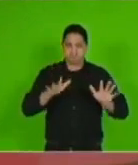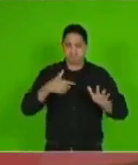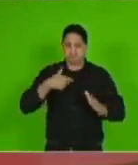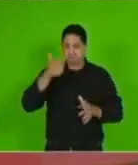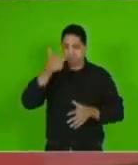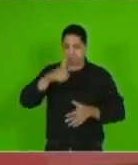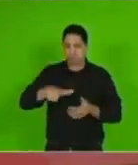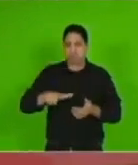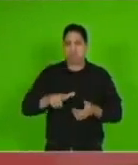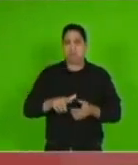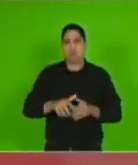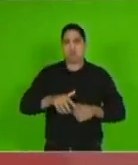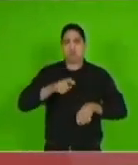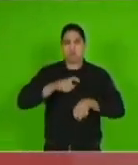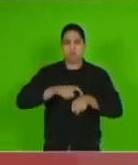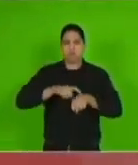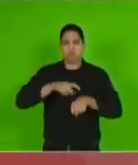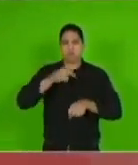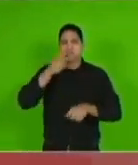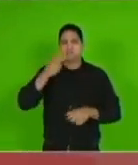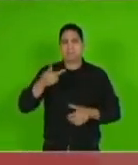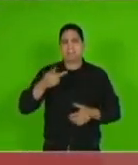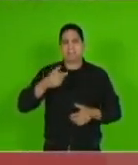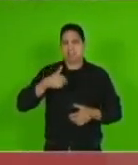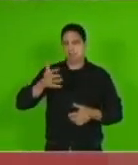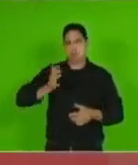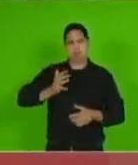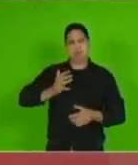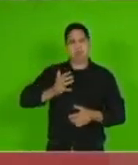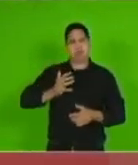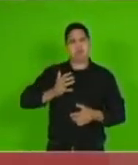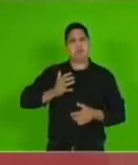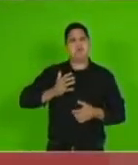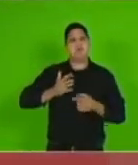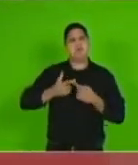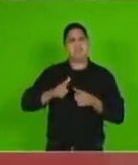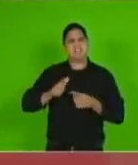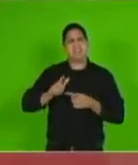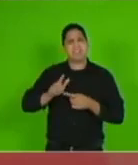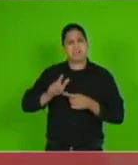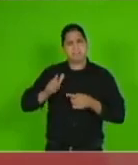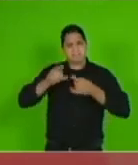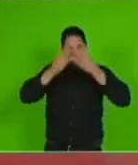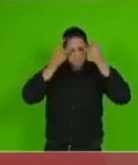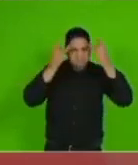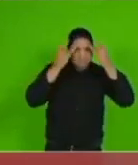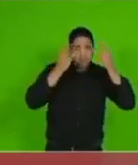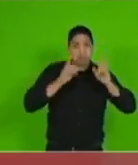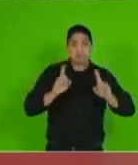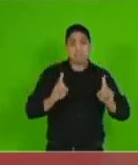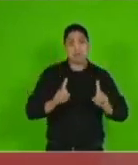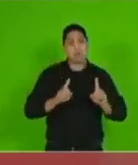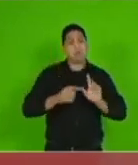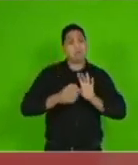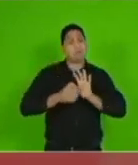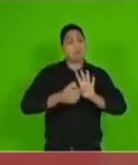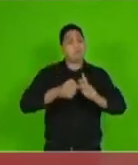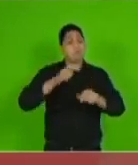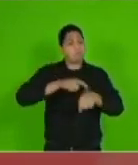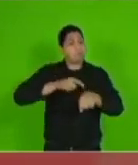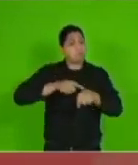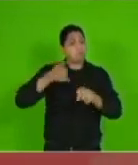When when the parable